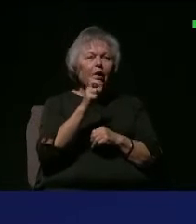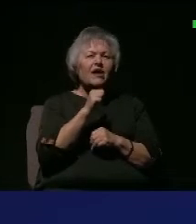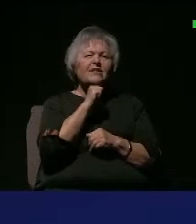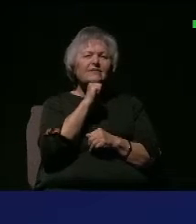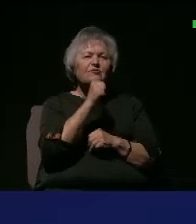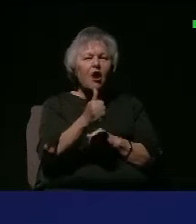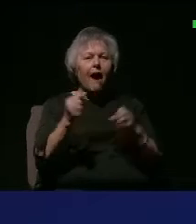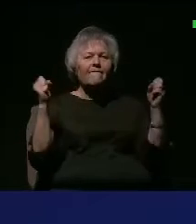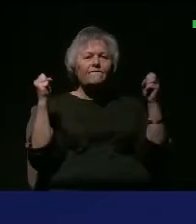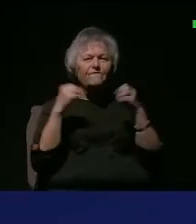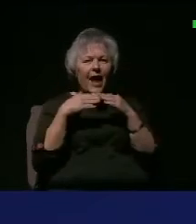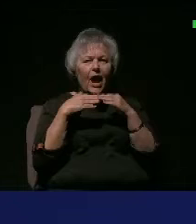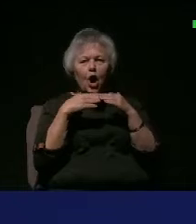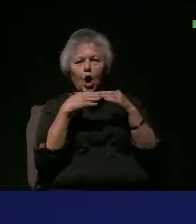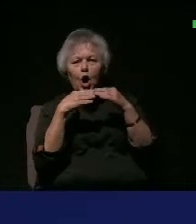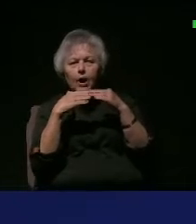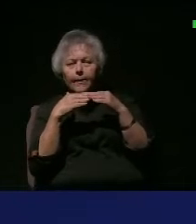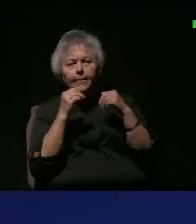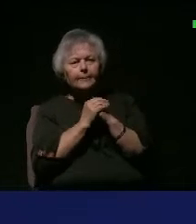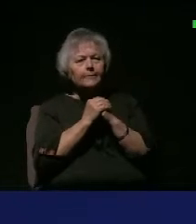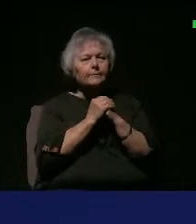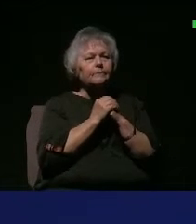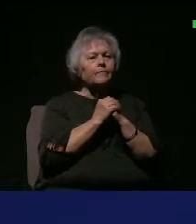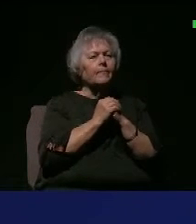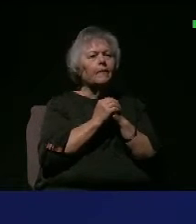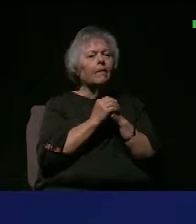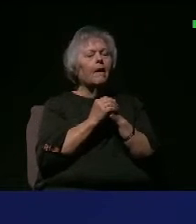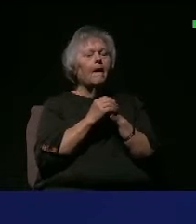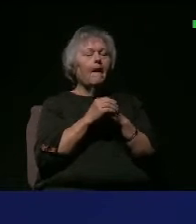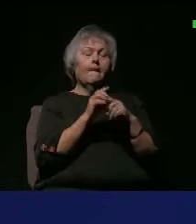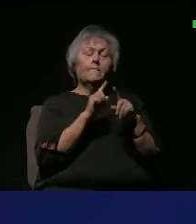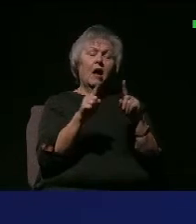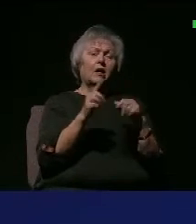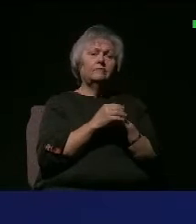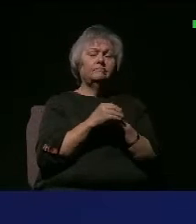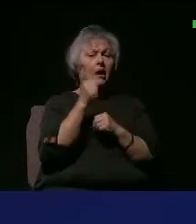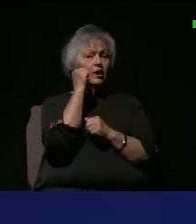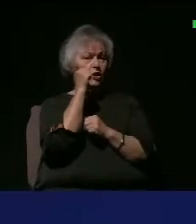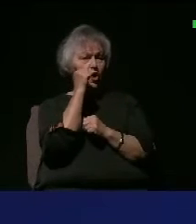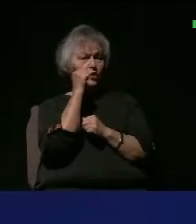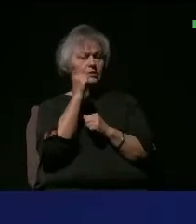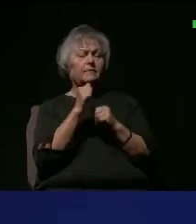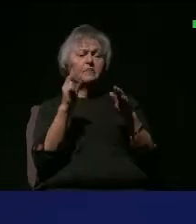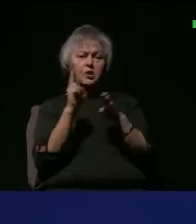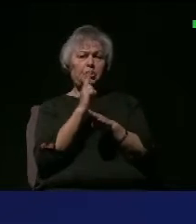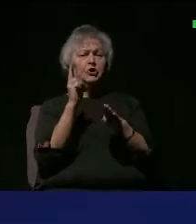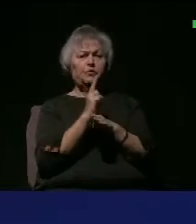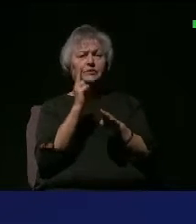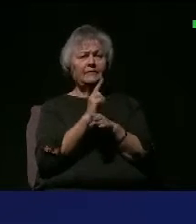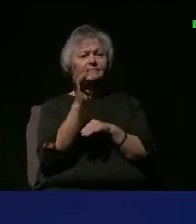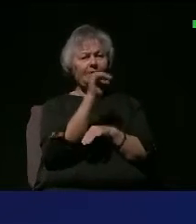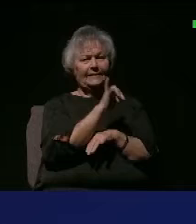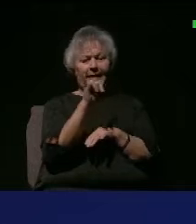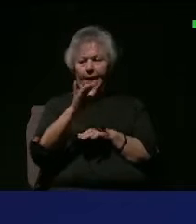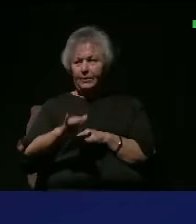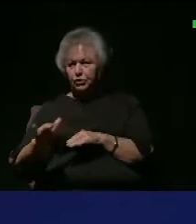fair." But this phrase isn't exclusive to children. In fact, adults often use the fair card a lot of times